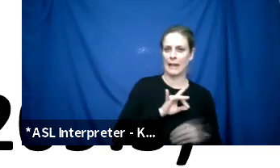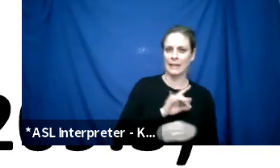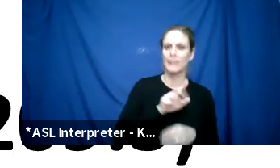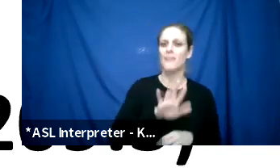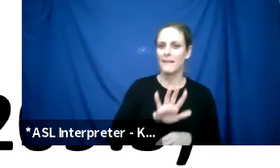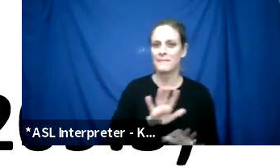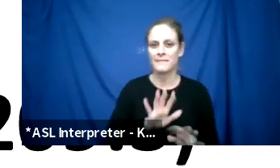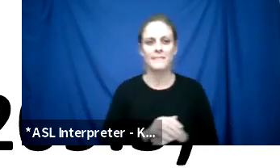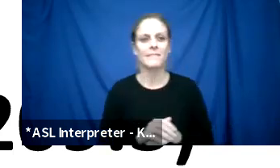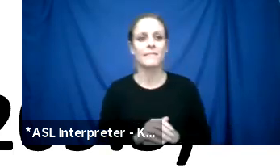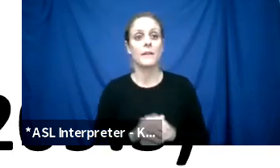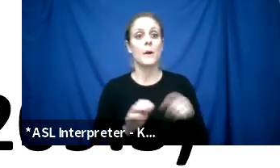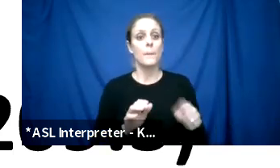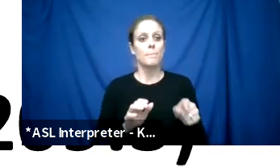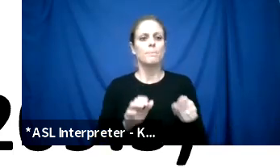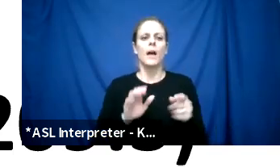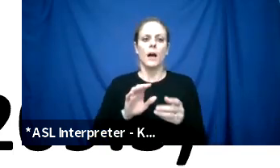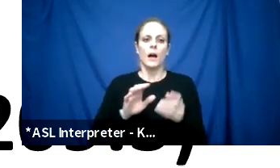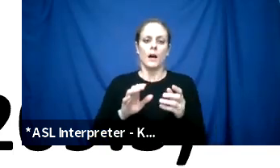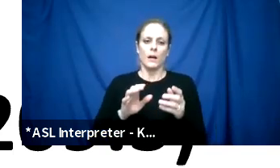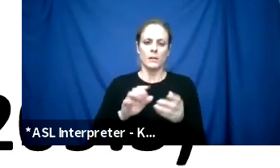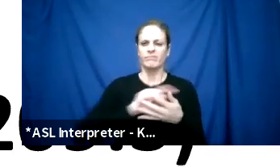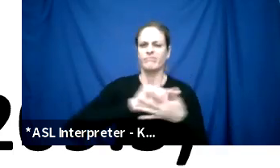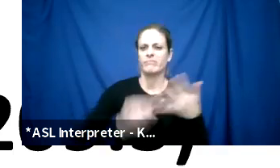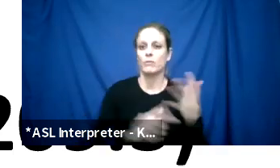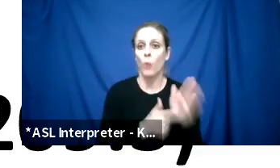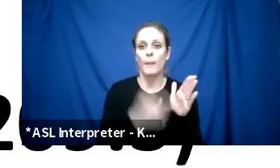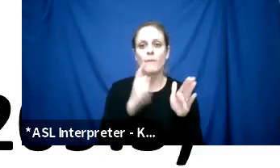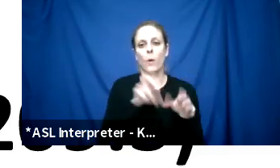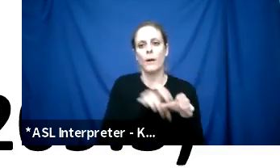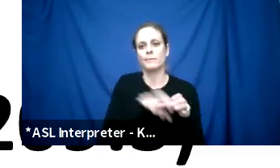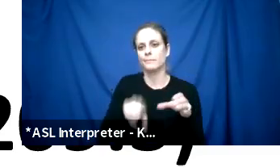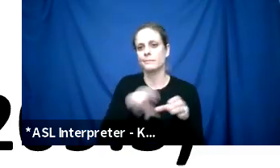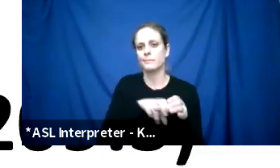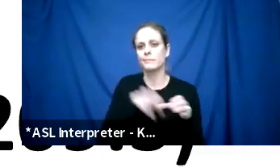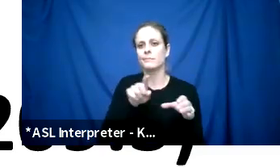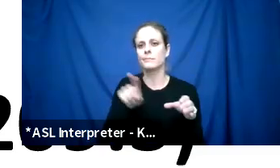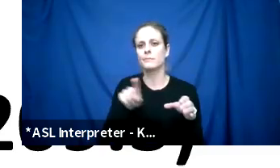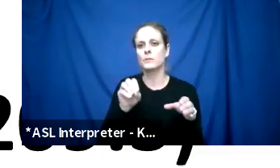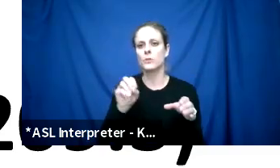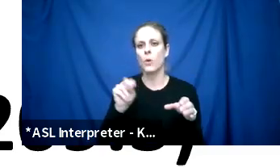Slide 35 is the scoping requirement for the passenger loading zone, and it says